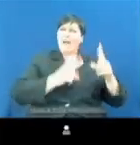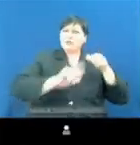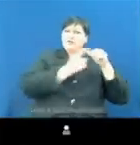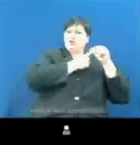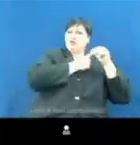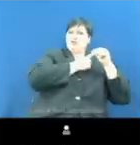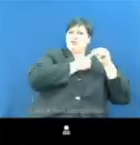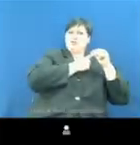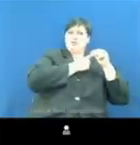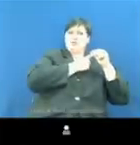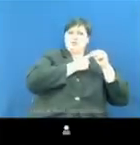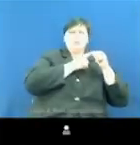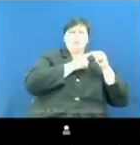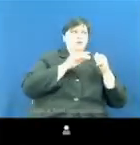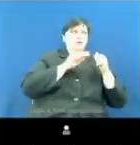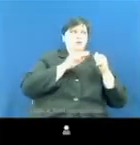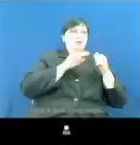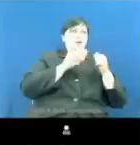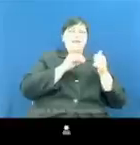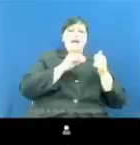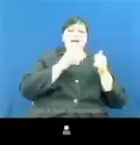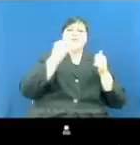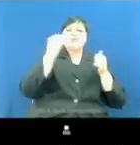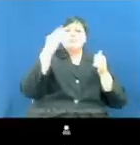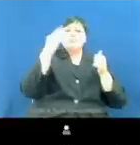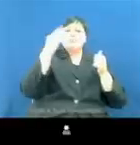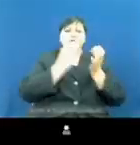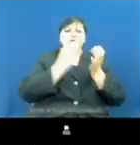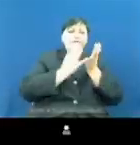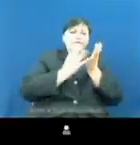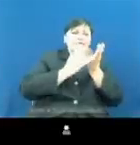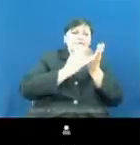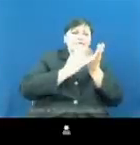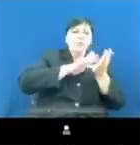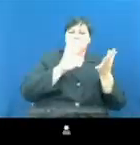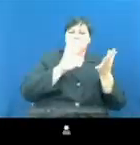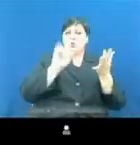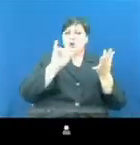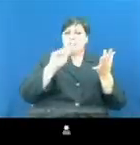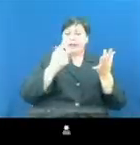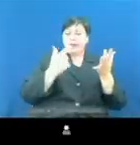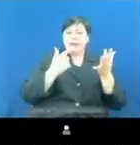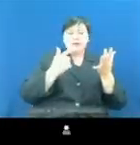at the beginning of the process, but it can be at the end.